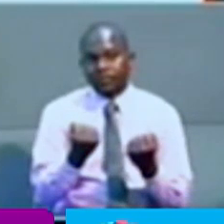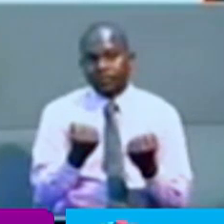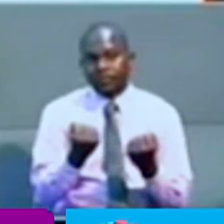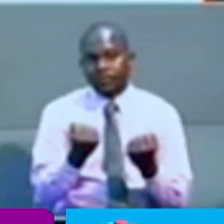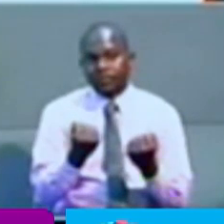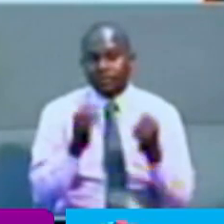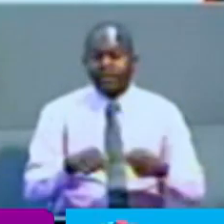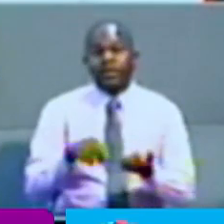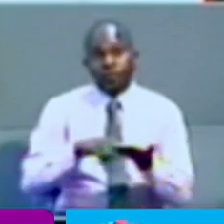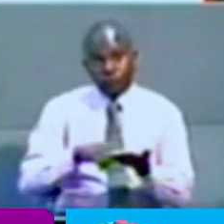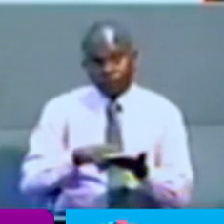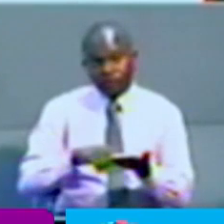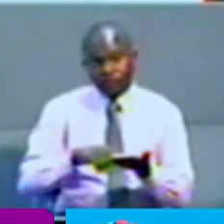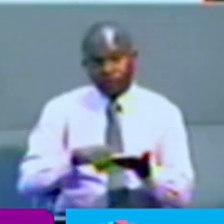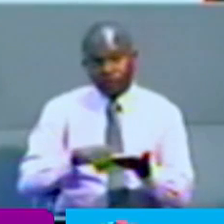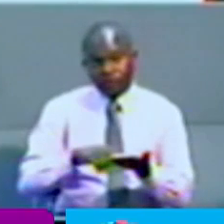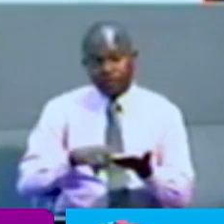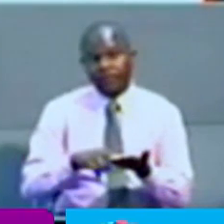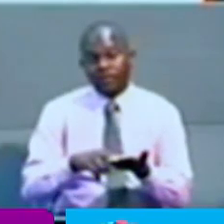can be used.